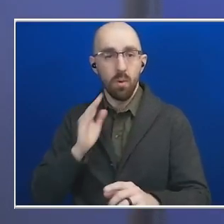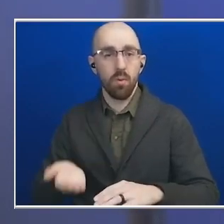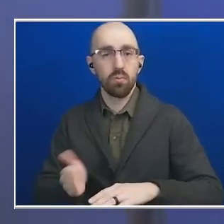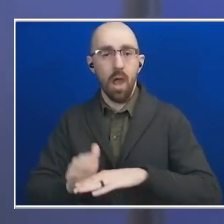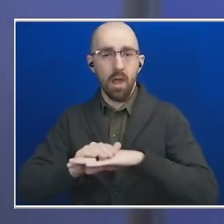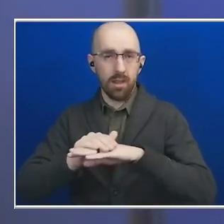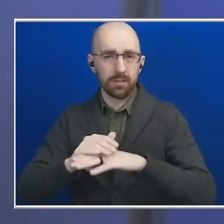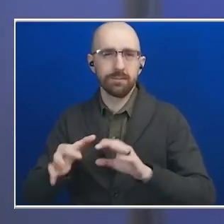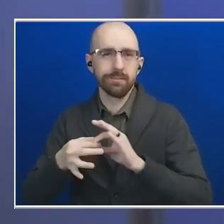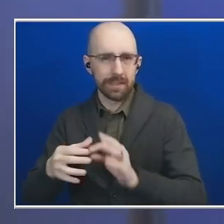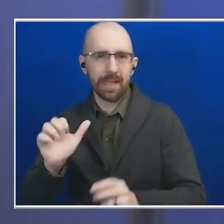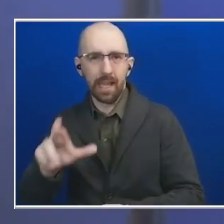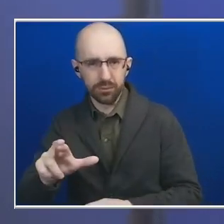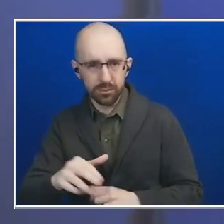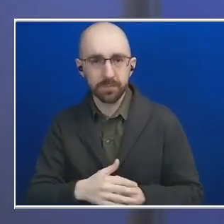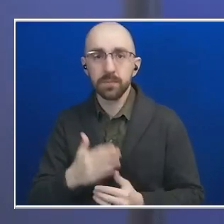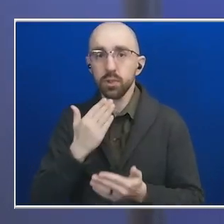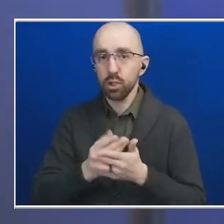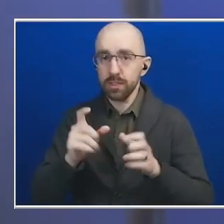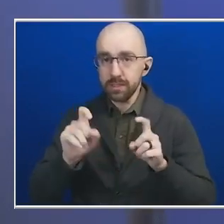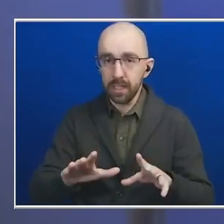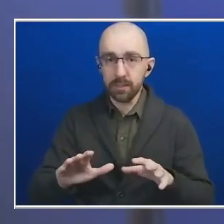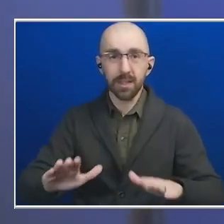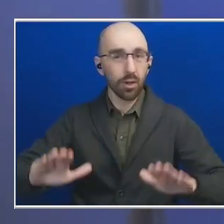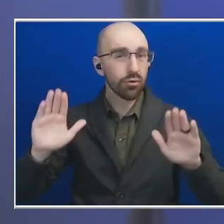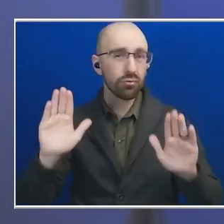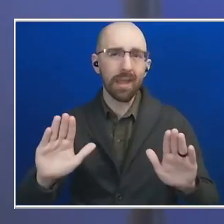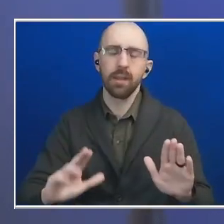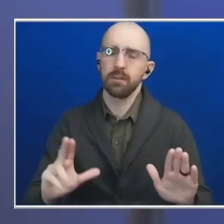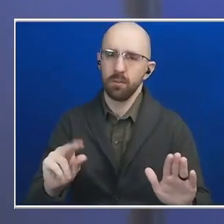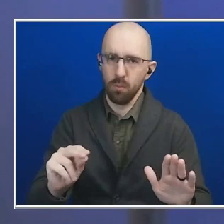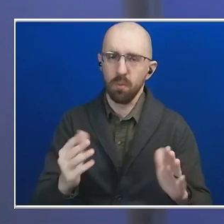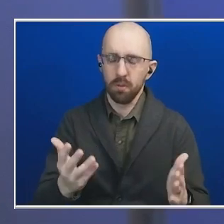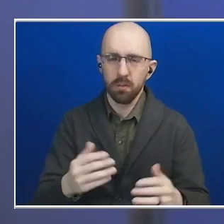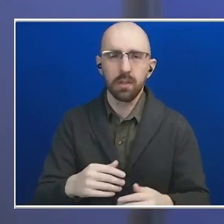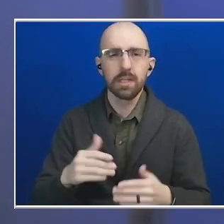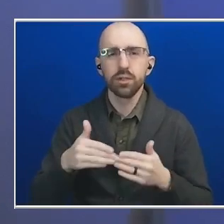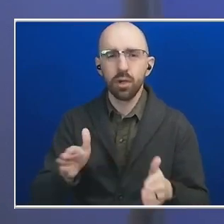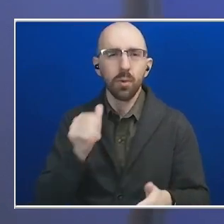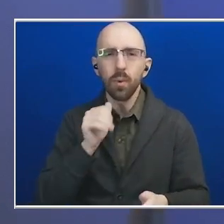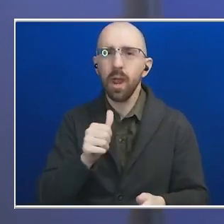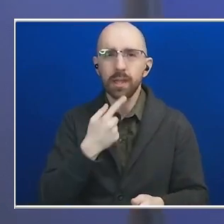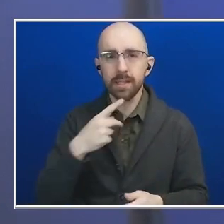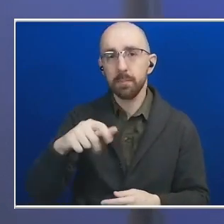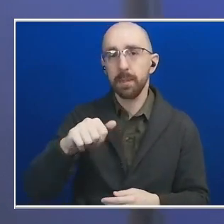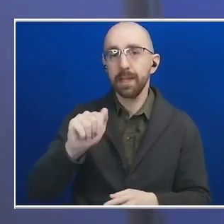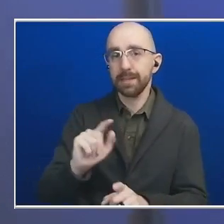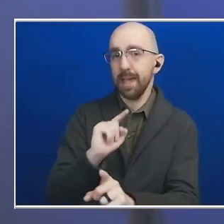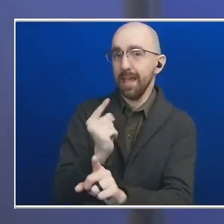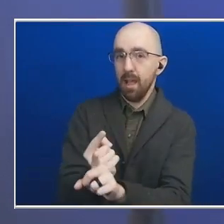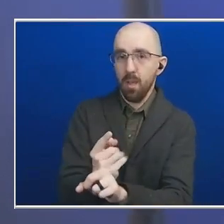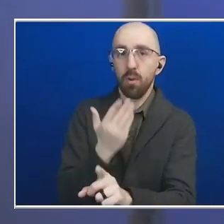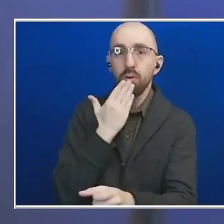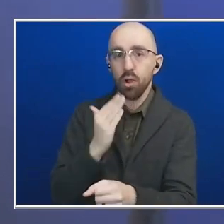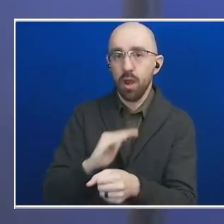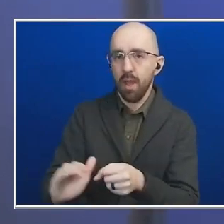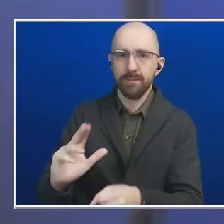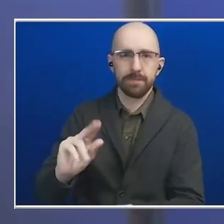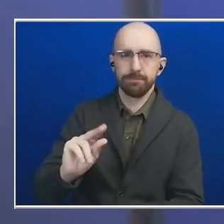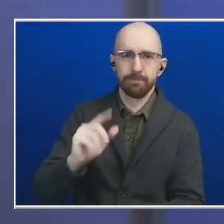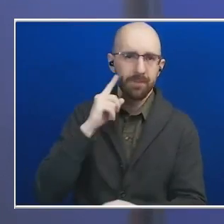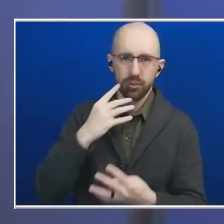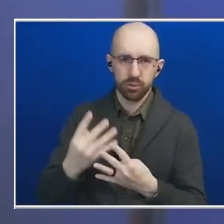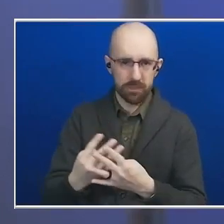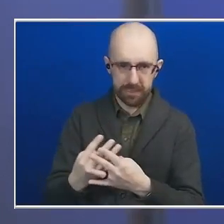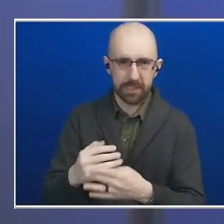a good test, not a great test. And so, we generally wouldn't say that PSA alone is good enough from a screening perspective. There are other